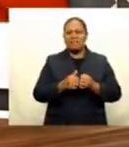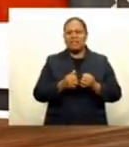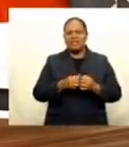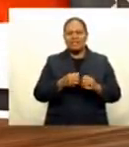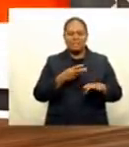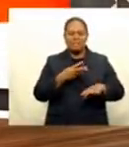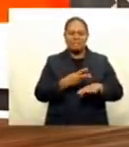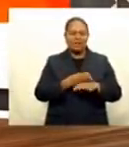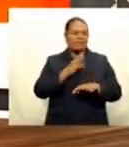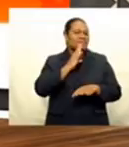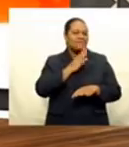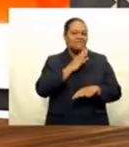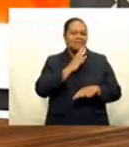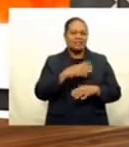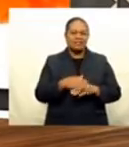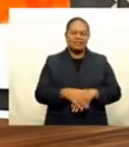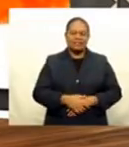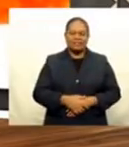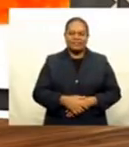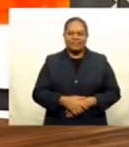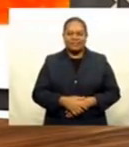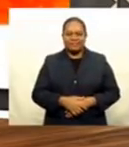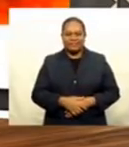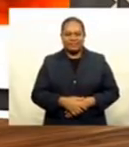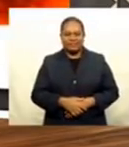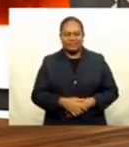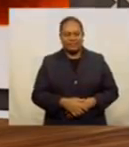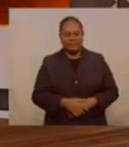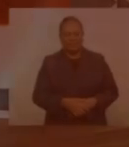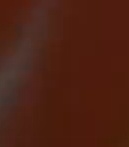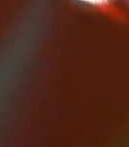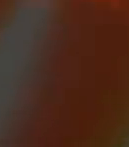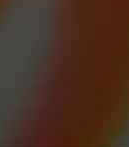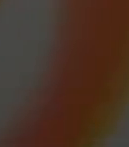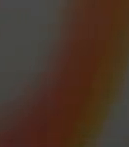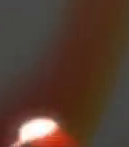a 386-kilometer journey. This and more after the break.